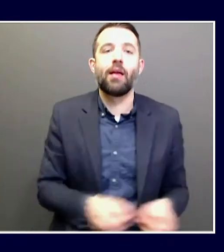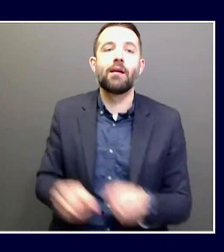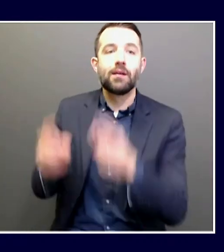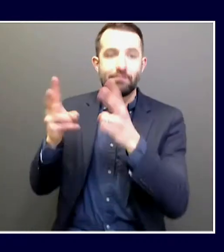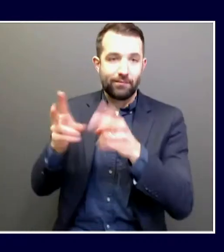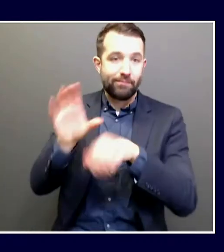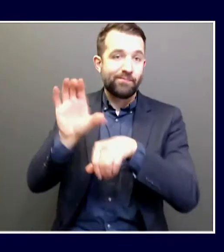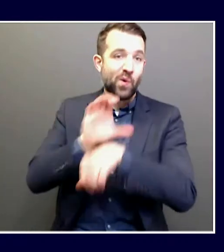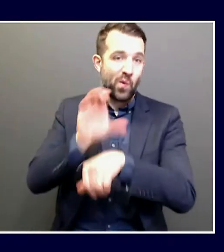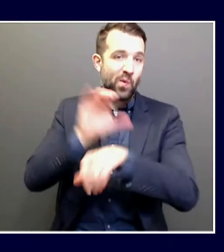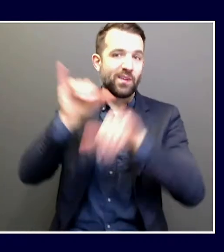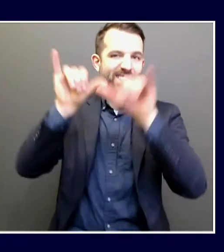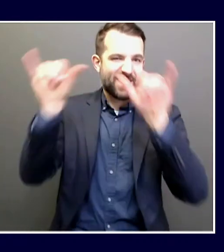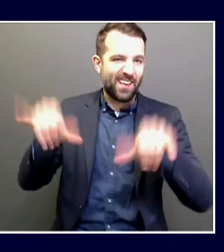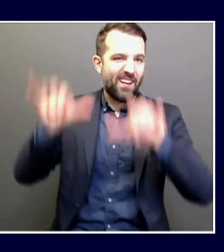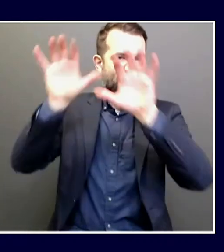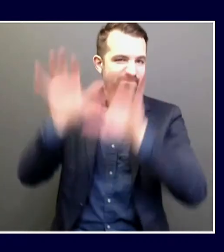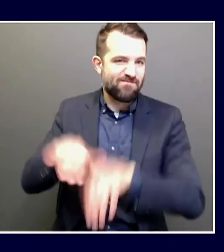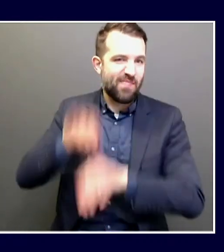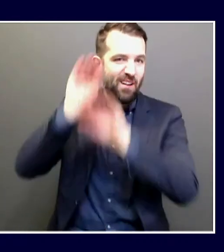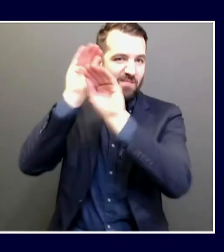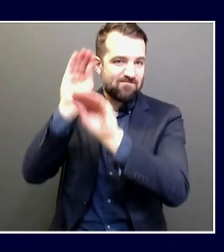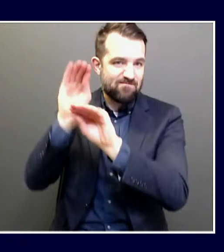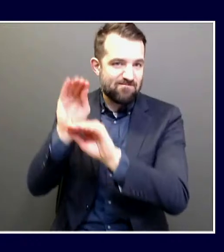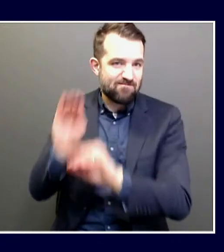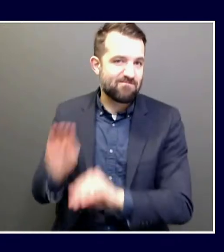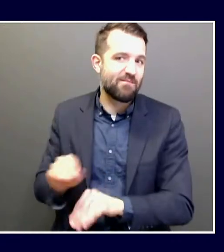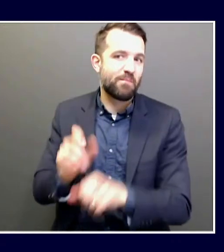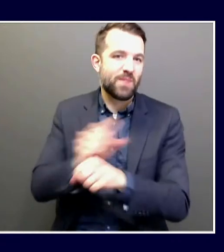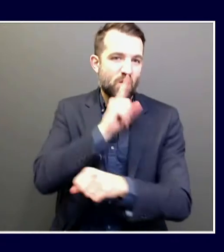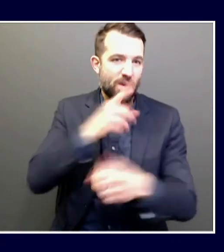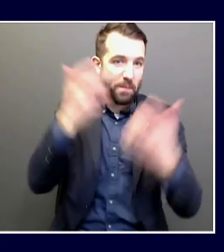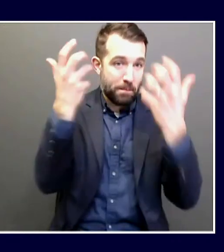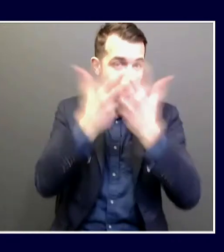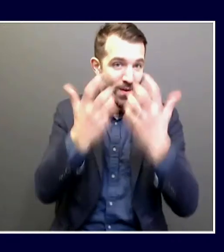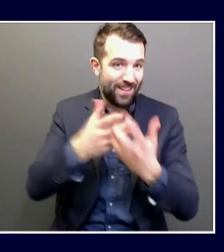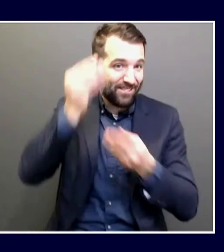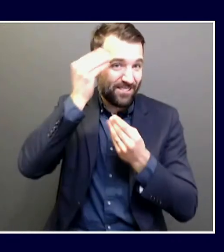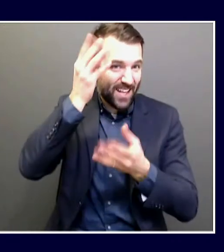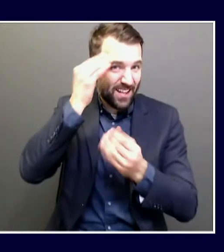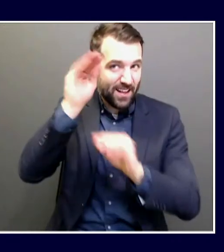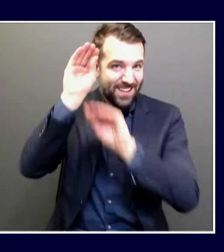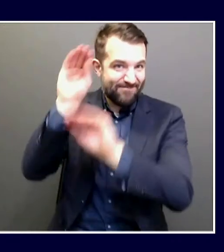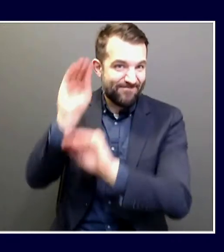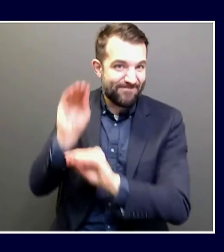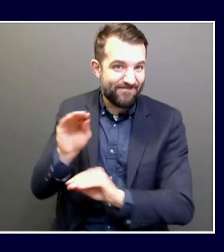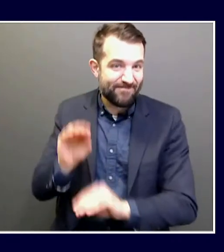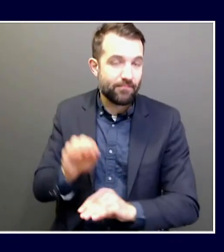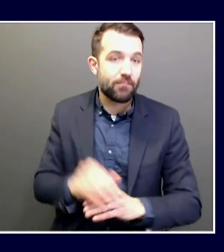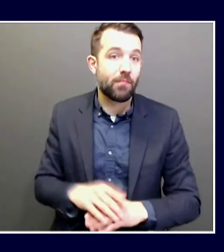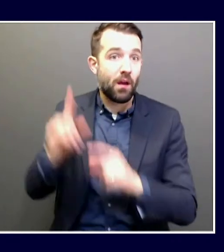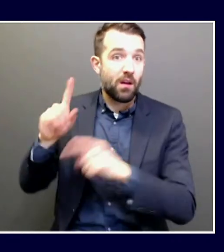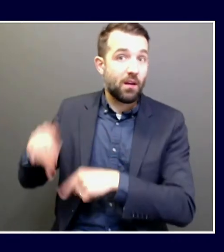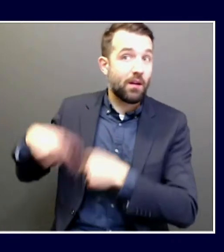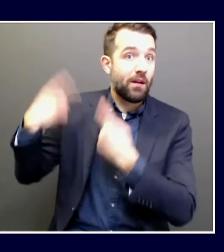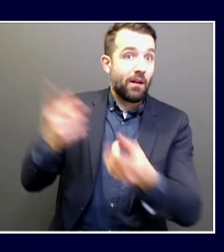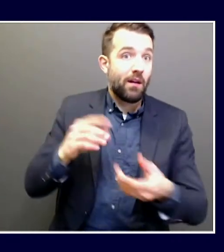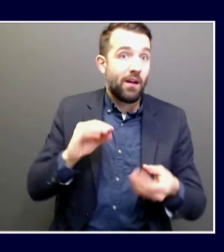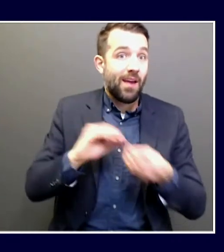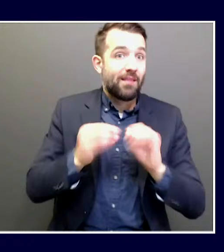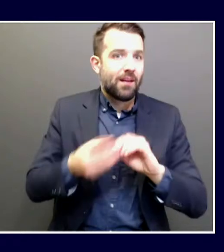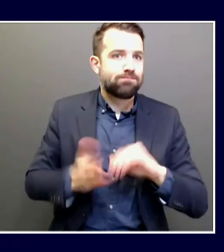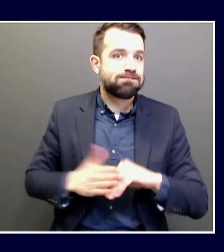pandemic. But the current COVID wave has been so large that it has outstripped our ability